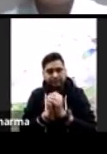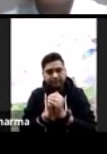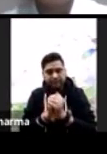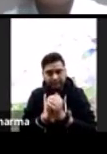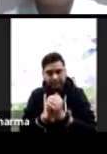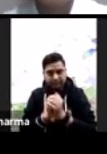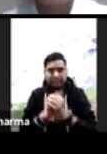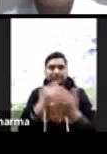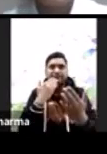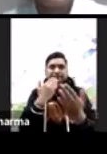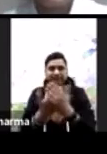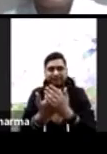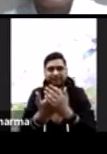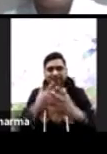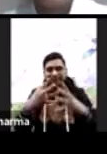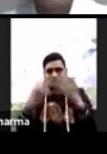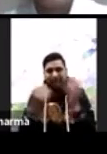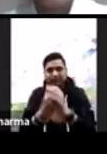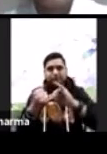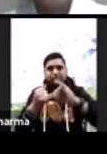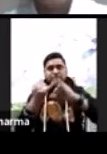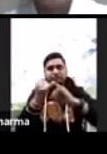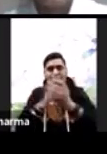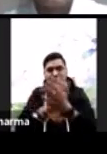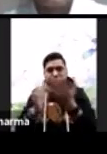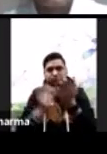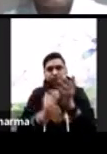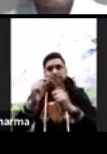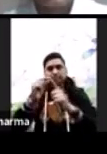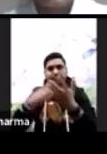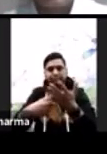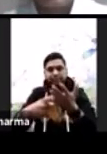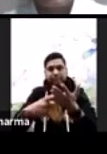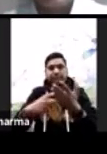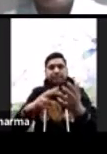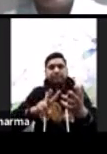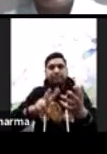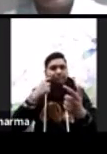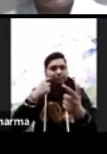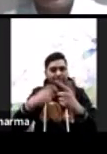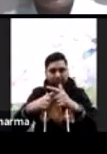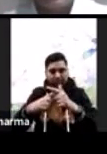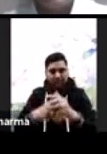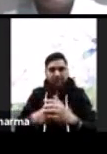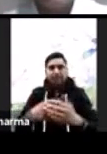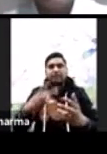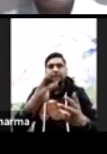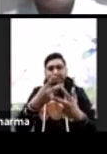Thank you, Shibapriya, and also thanks a lot to Dr. Athreya and Dr. Agarwal.